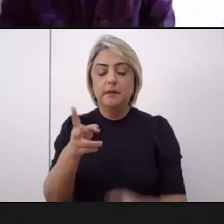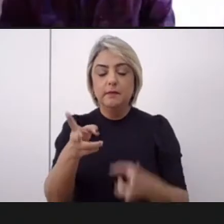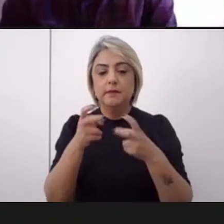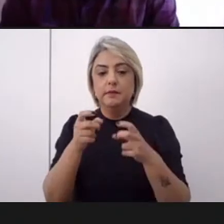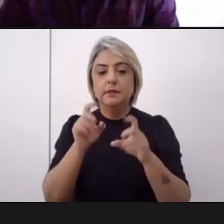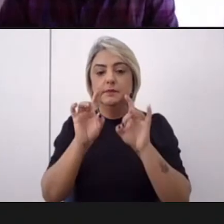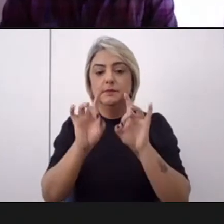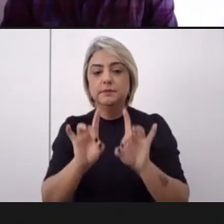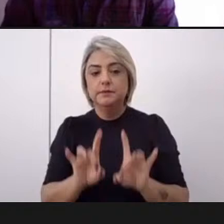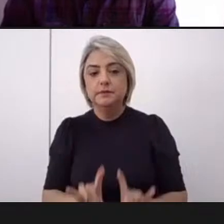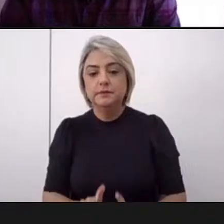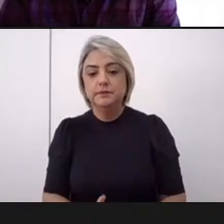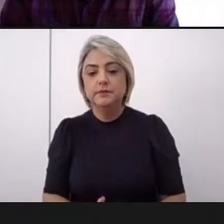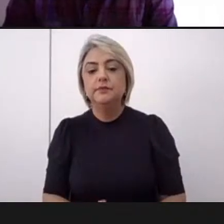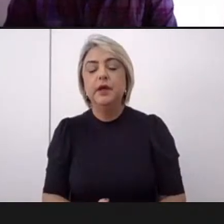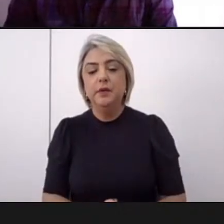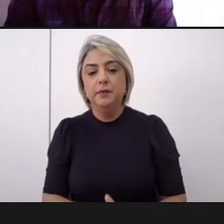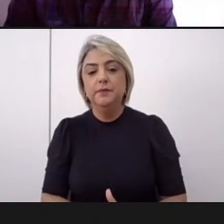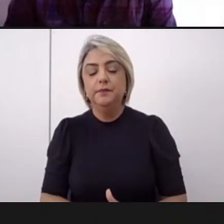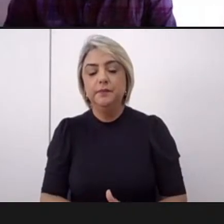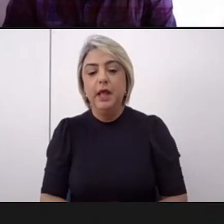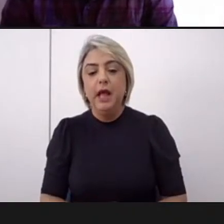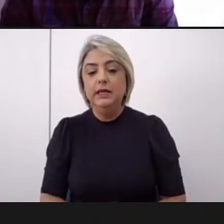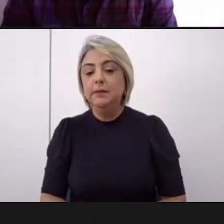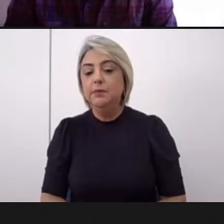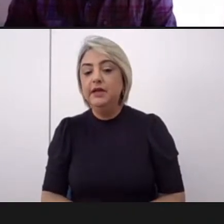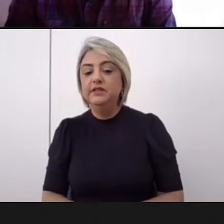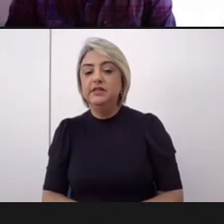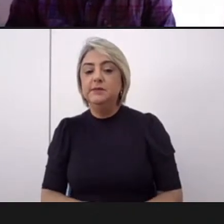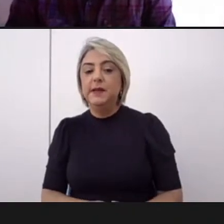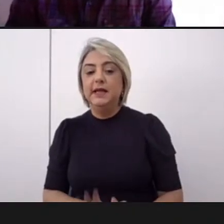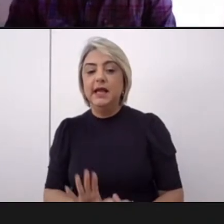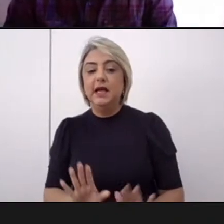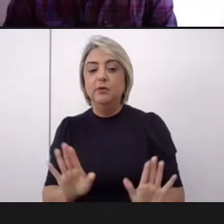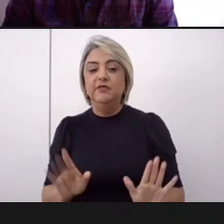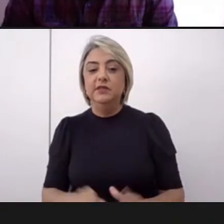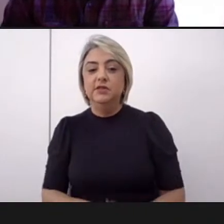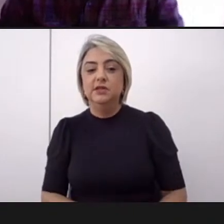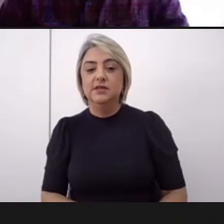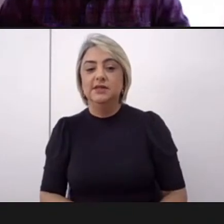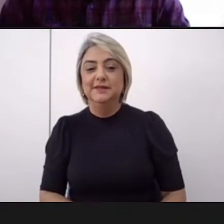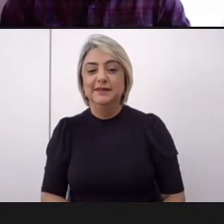political science research on transnational regulation